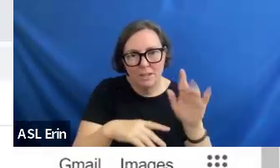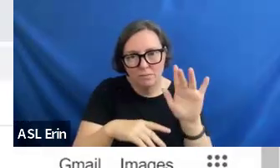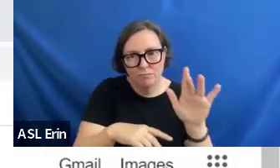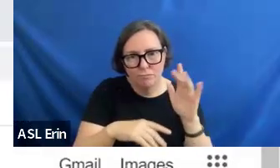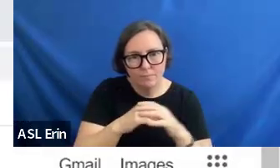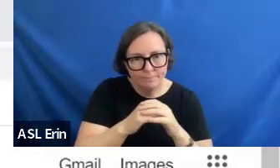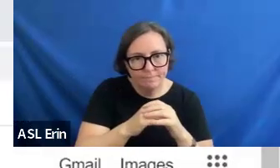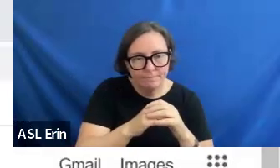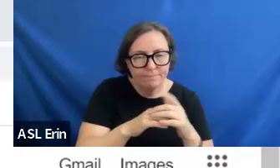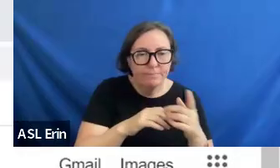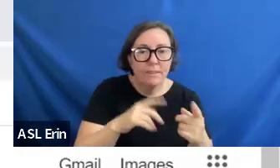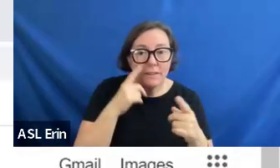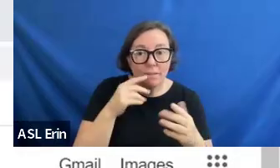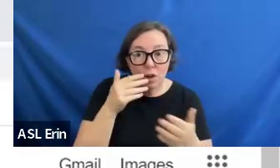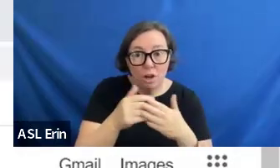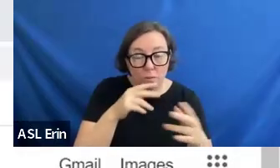Let's take a closer look at this menu.